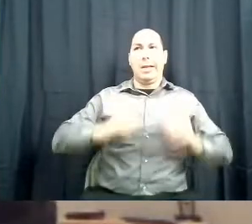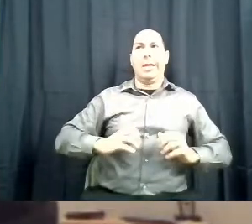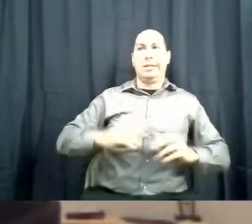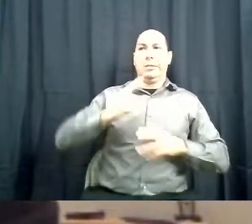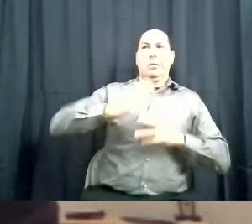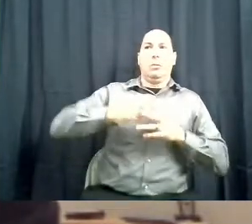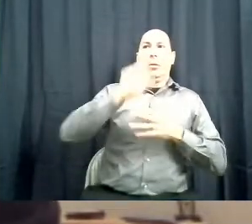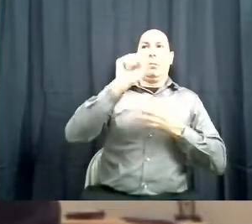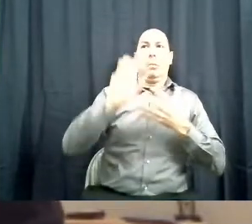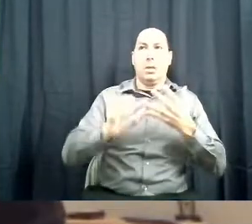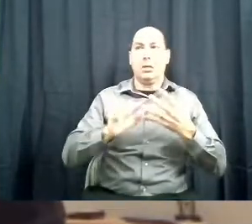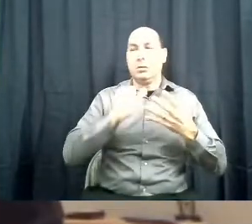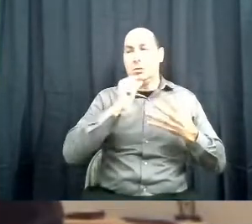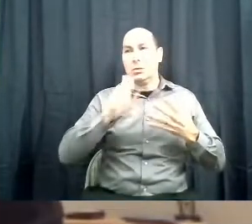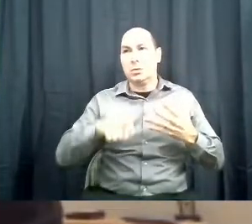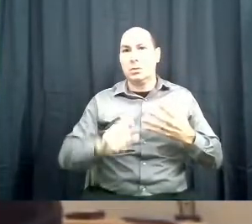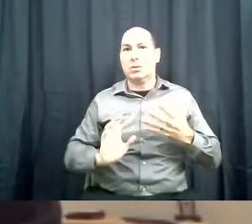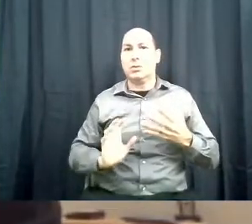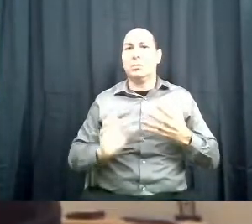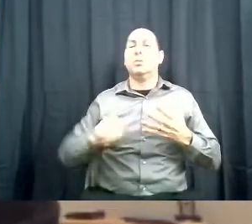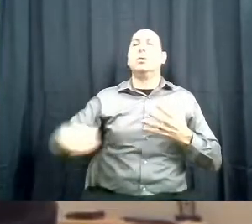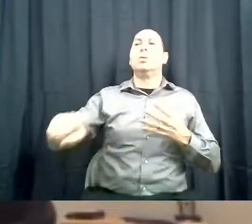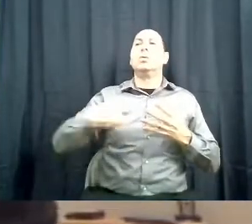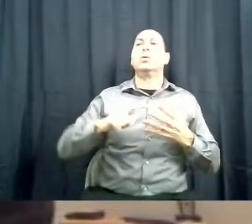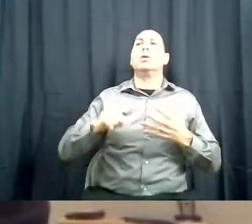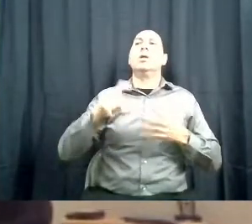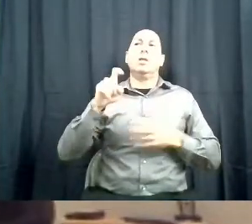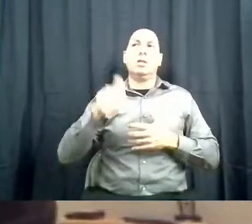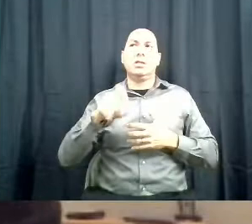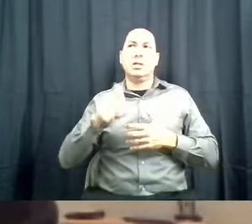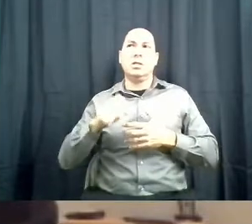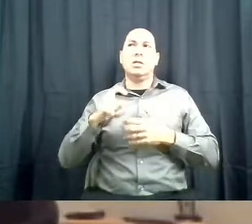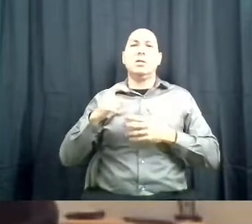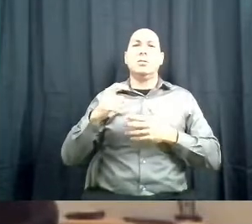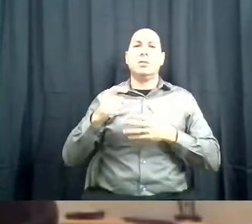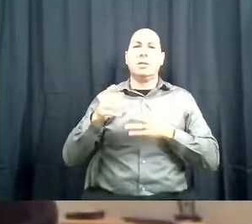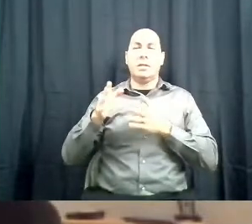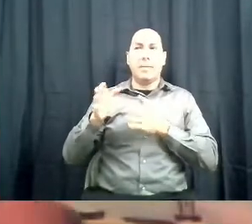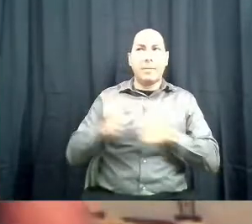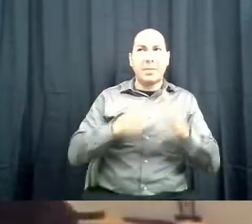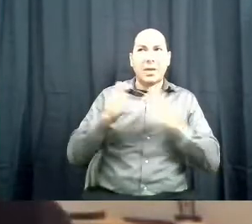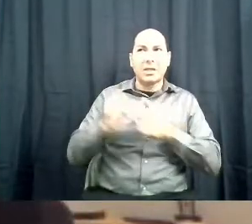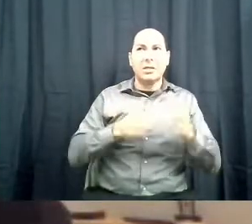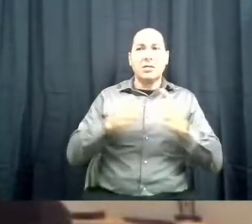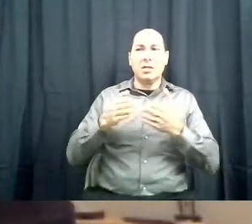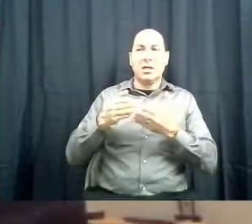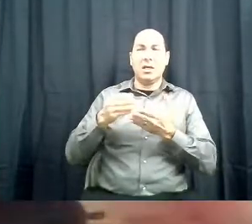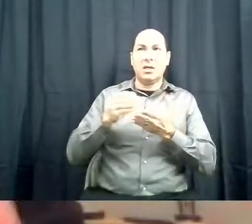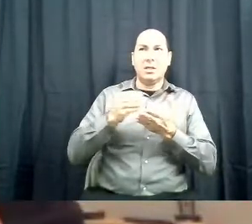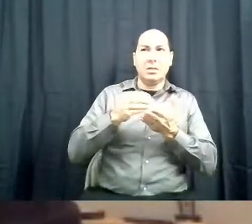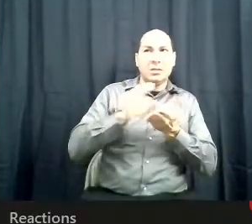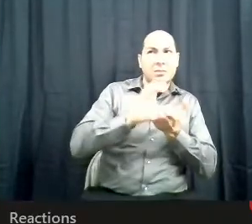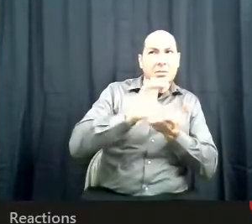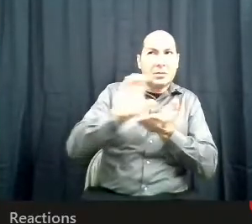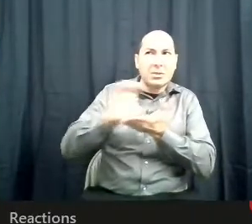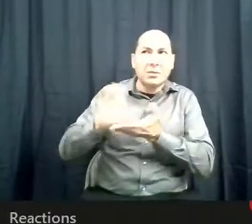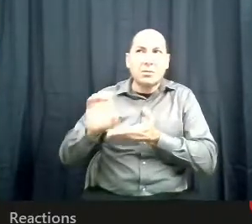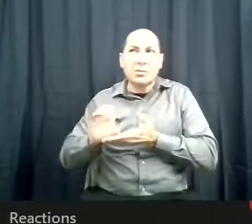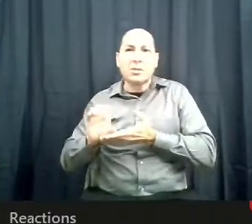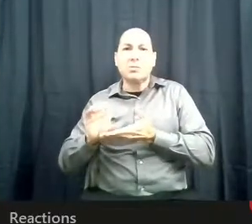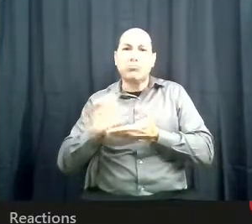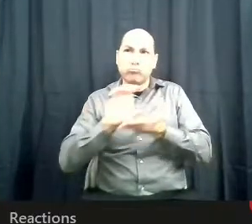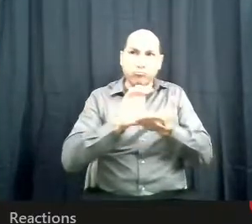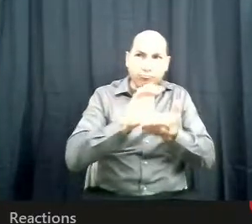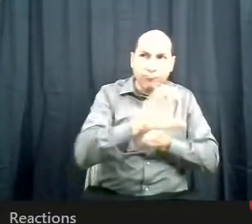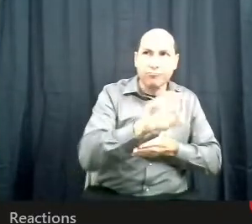where, you know, you routinely are planning budgets for a client where you do not take into consideration any of